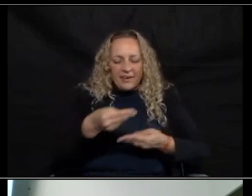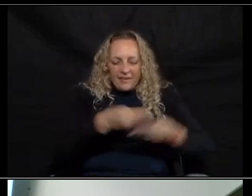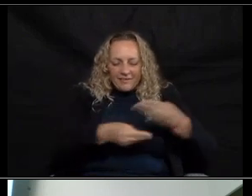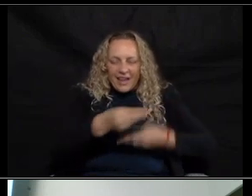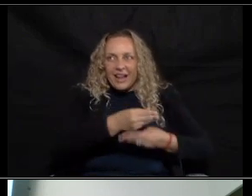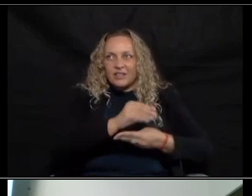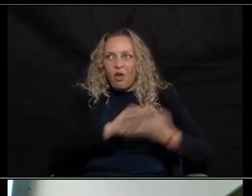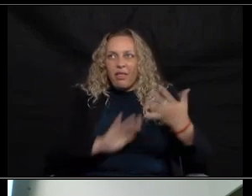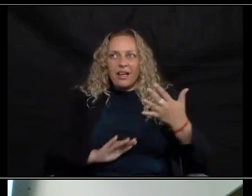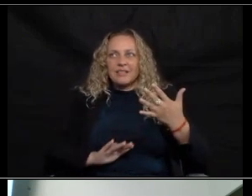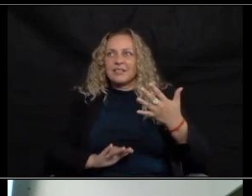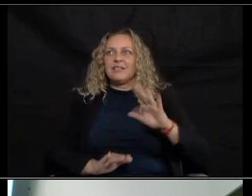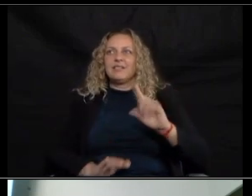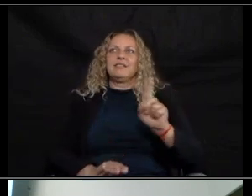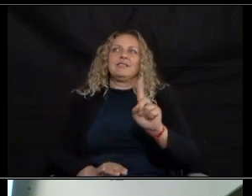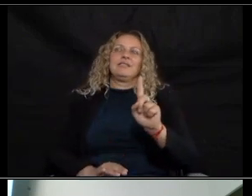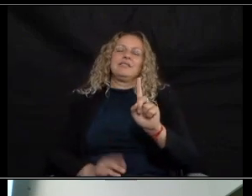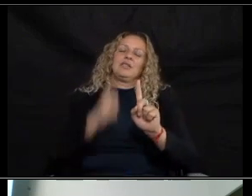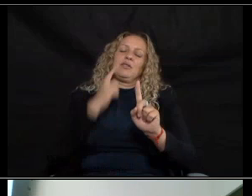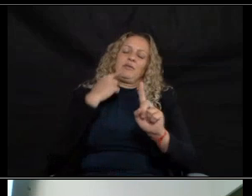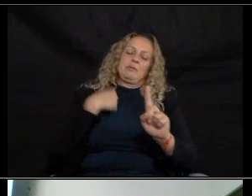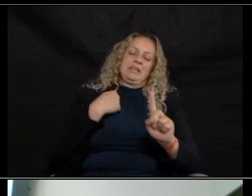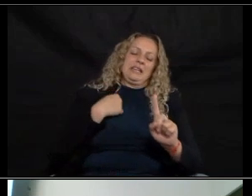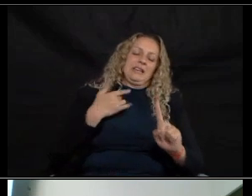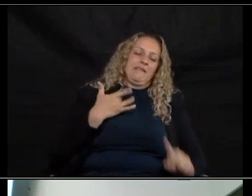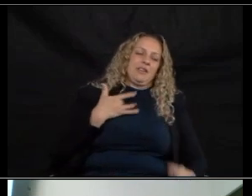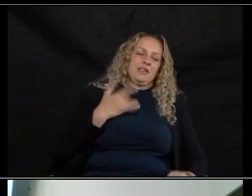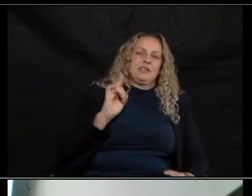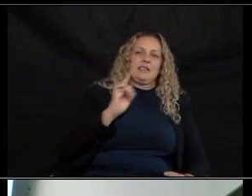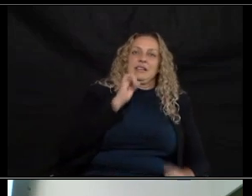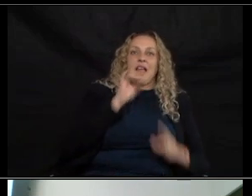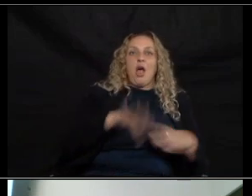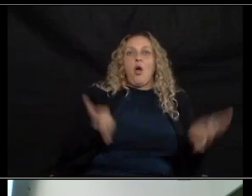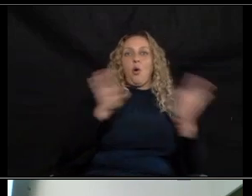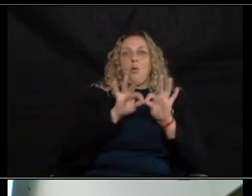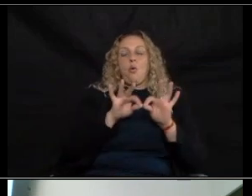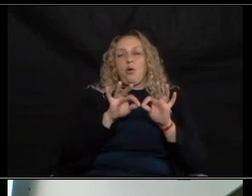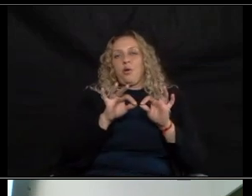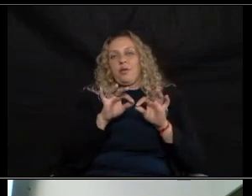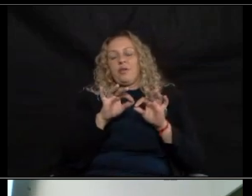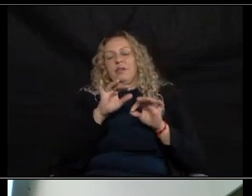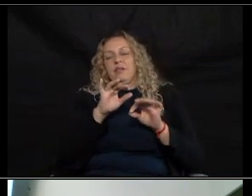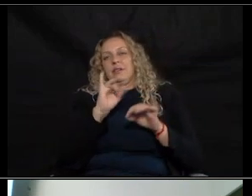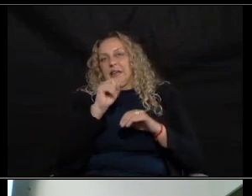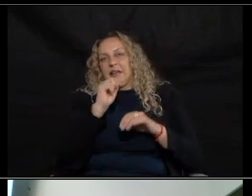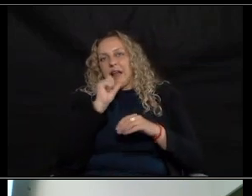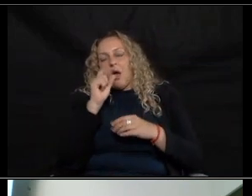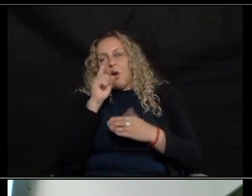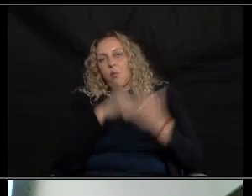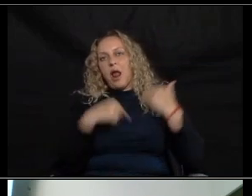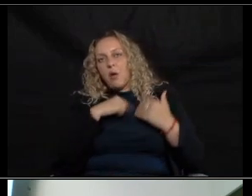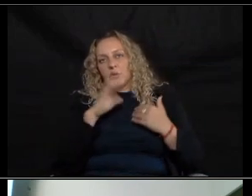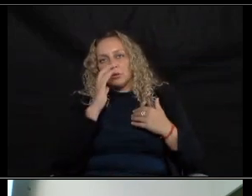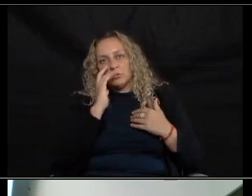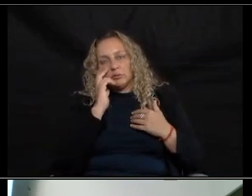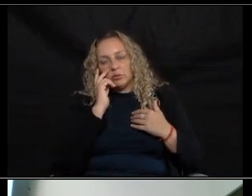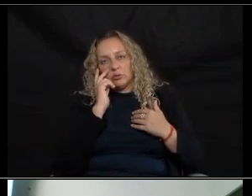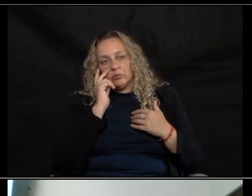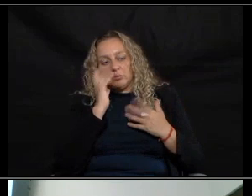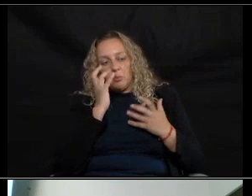stuff, that to me is not what I was looking for. I just think